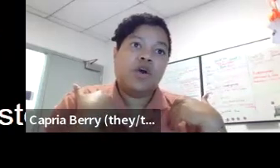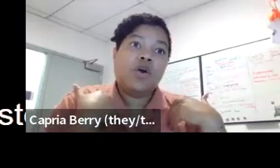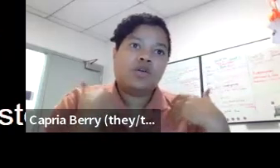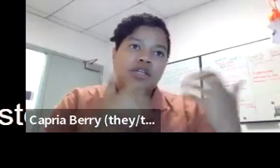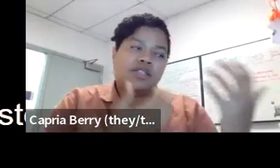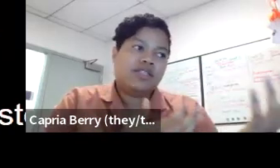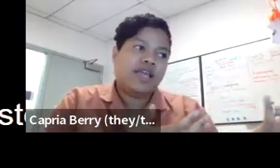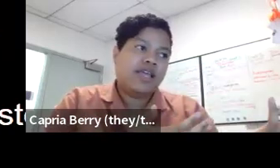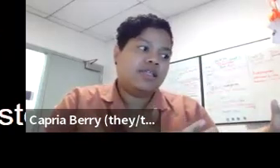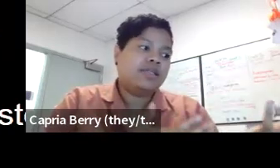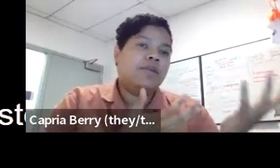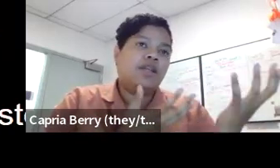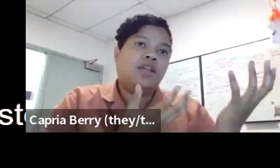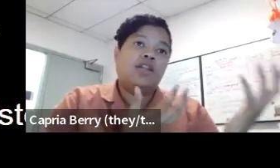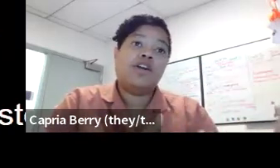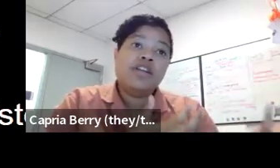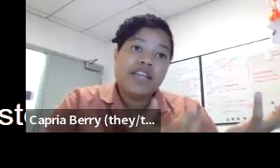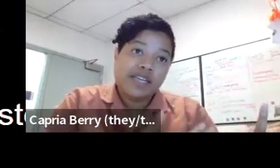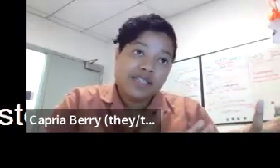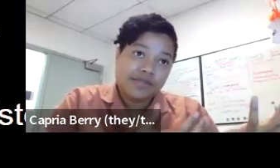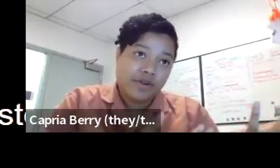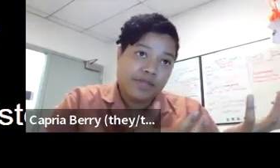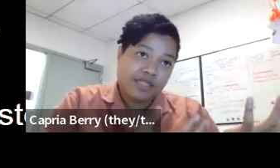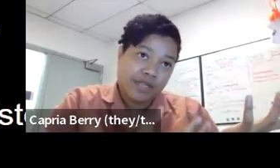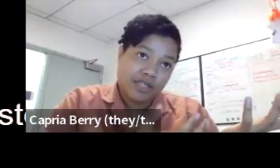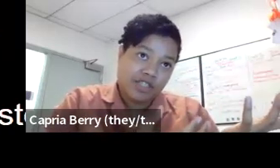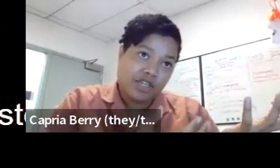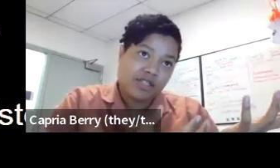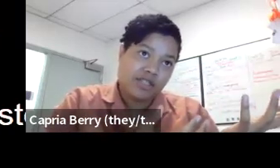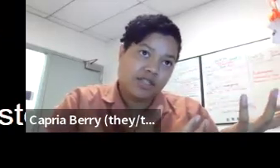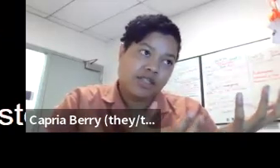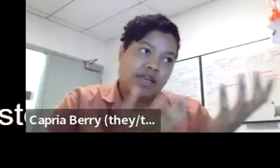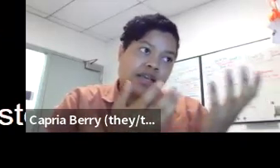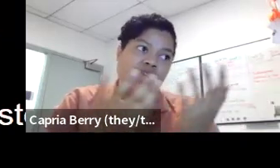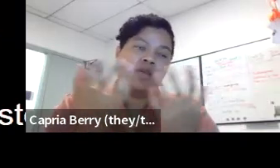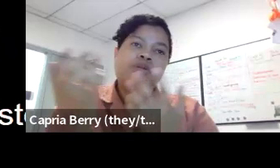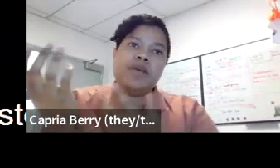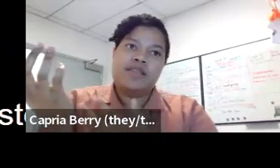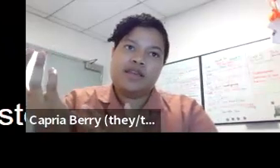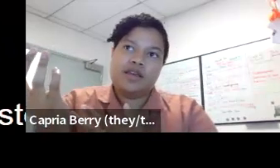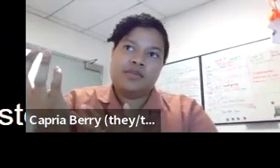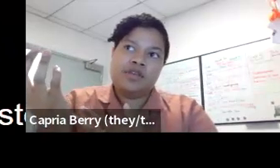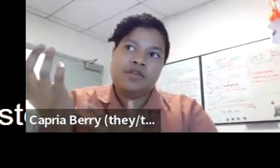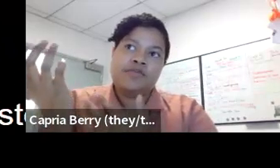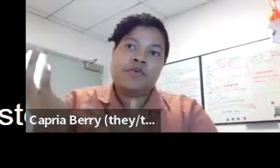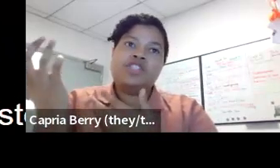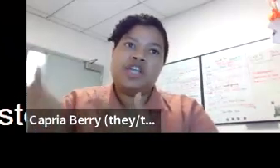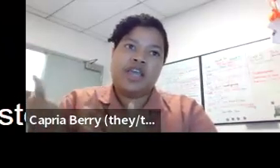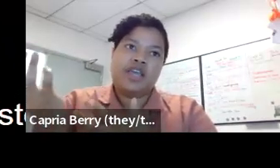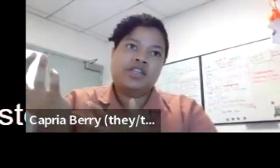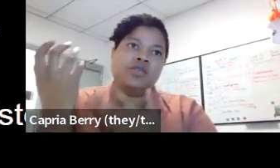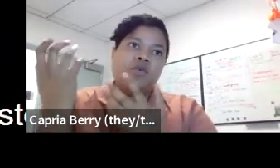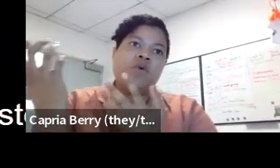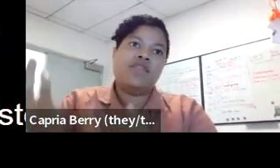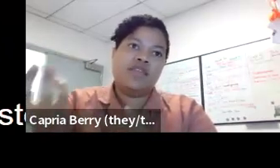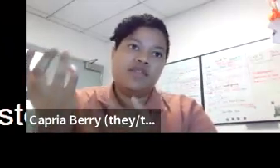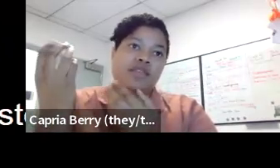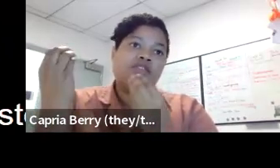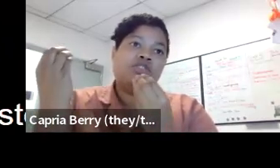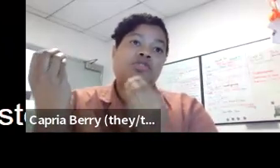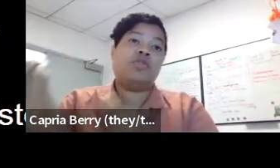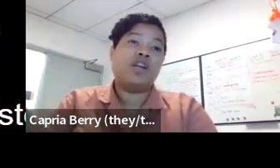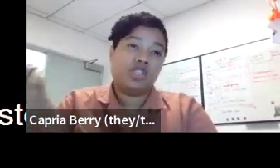This session will center the reflection and dreaming I've done so far on a theoretical framework for examining